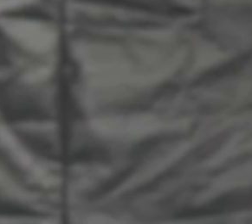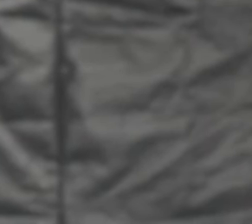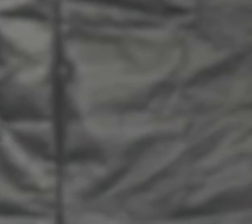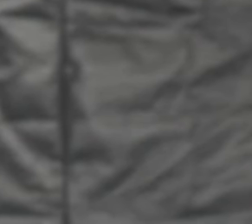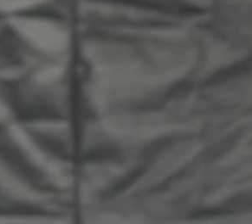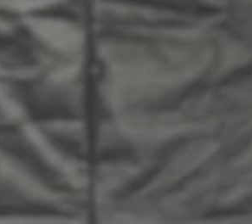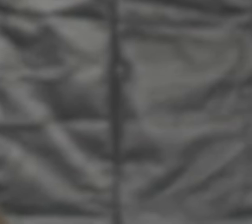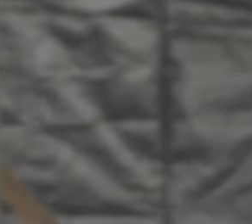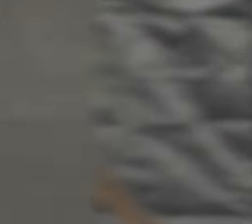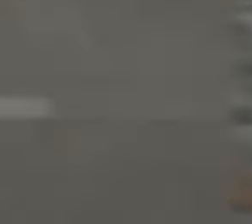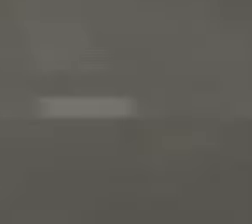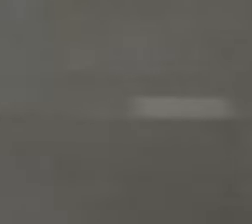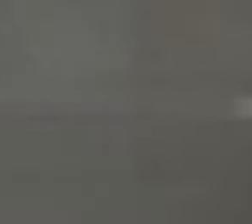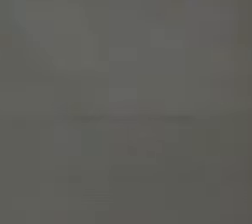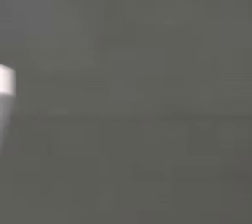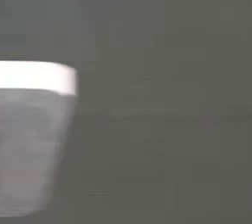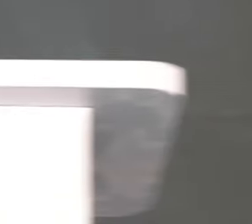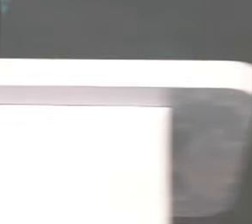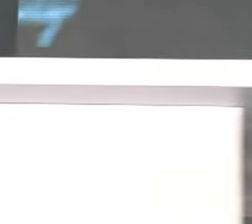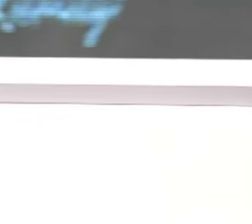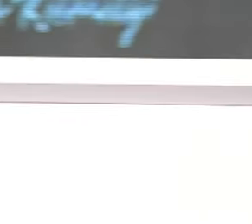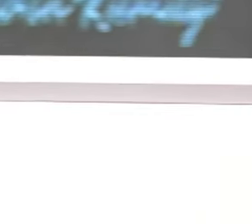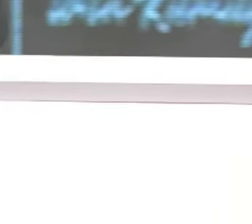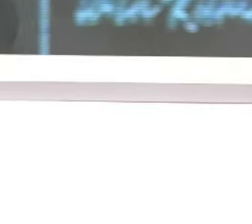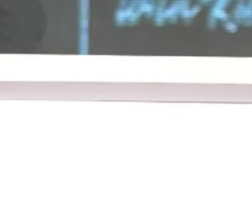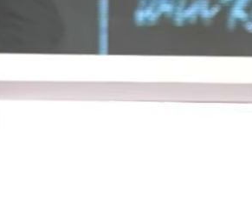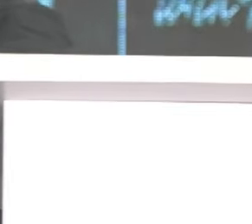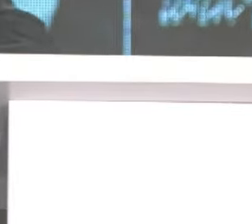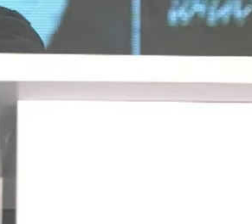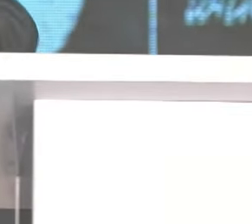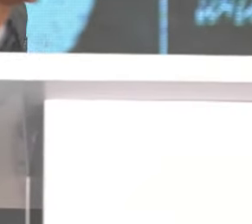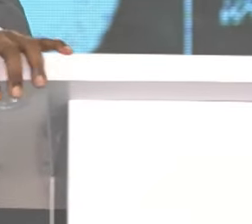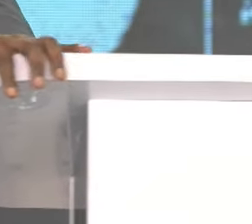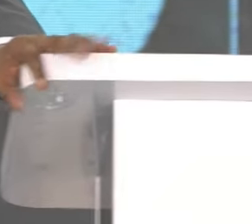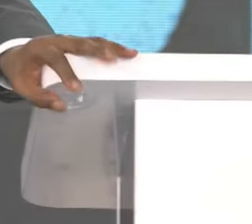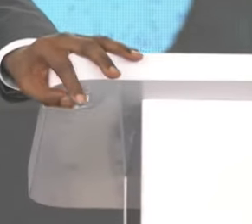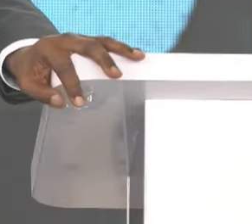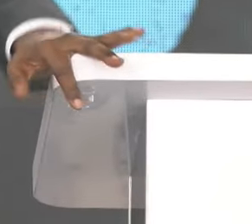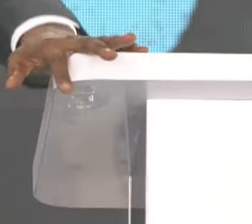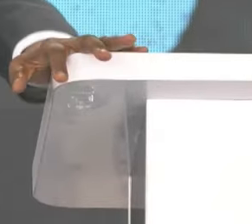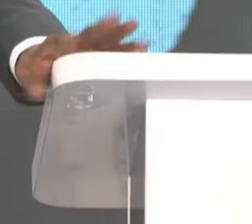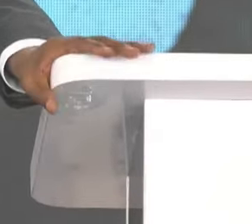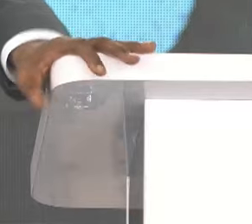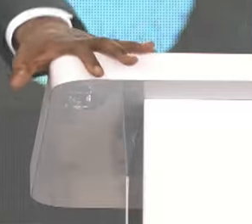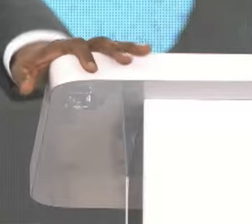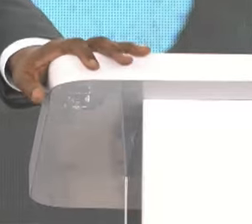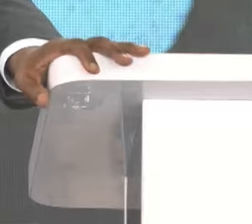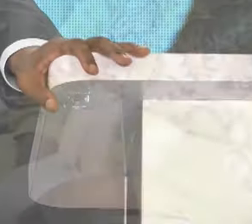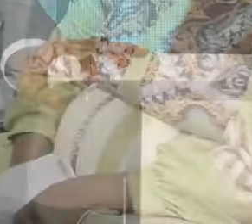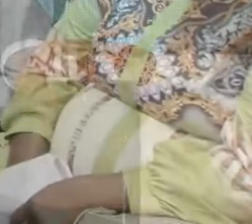times. Have you look at your life and see your action, your